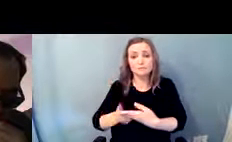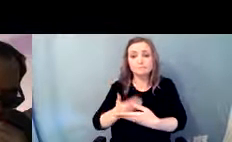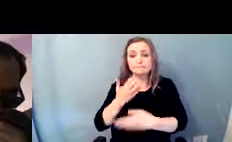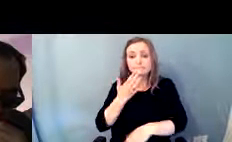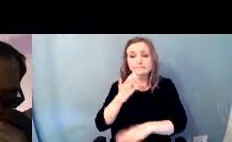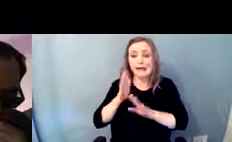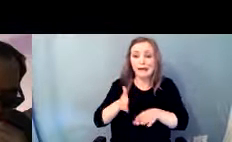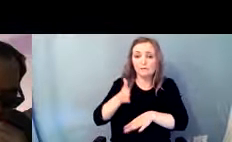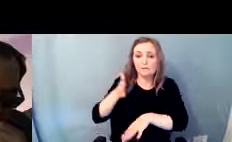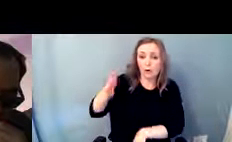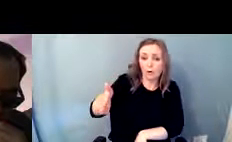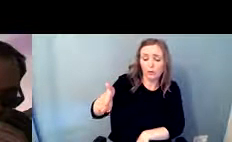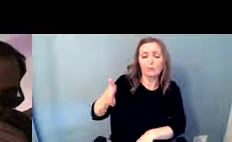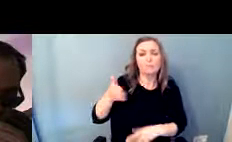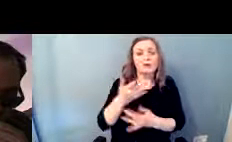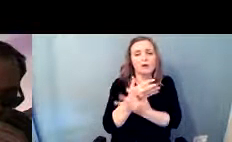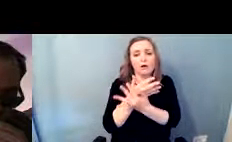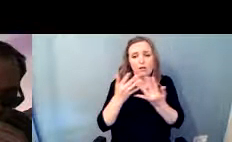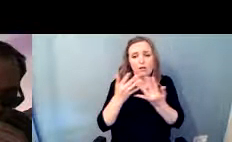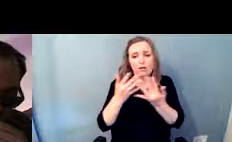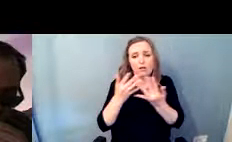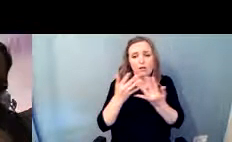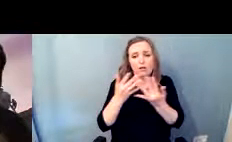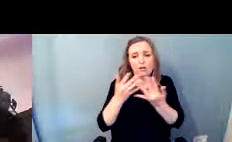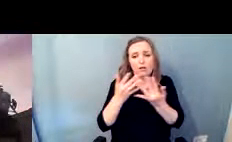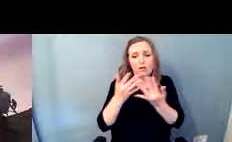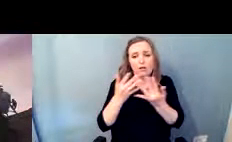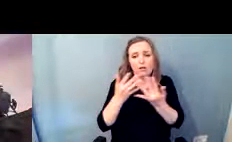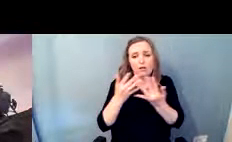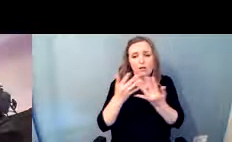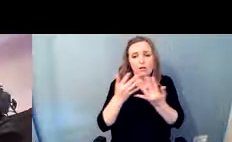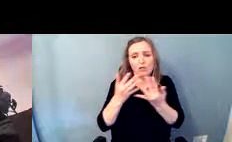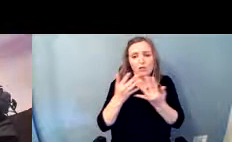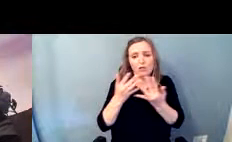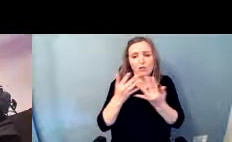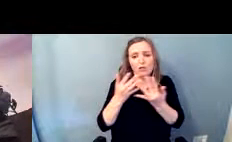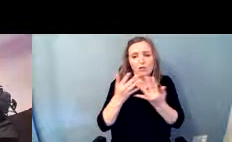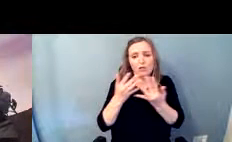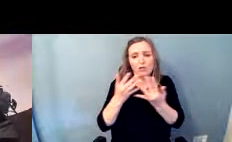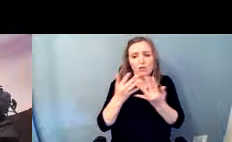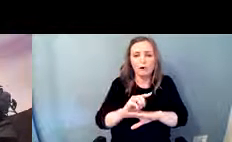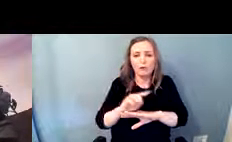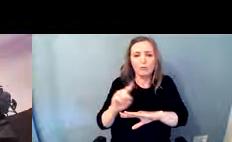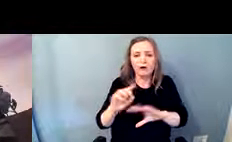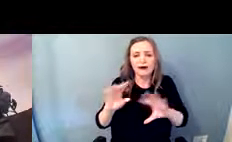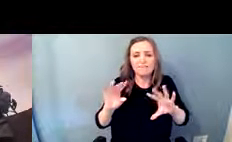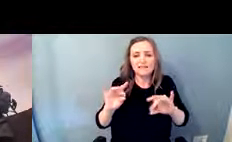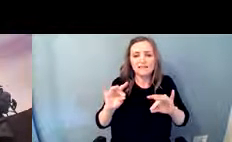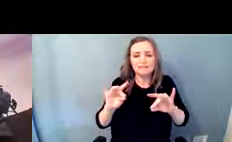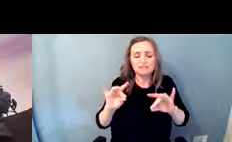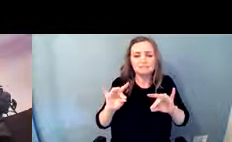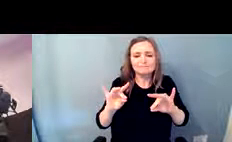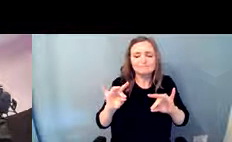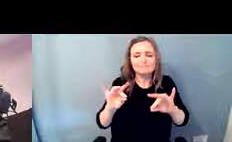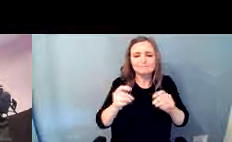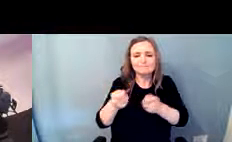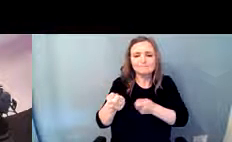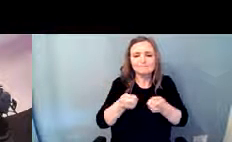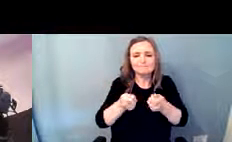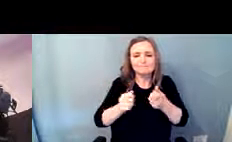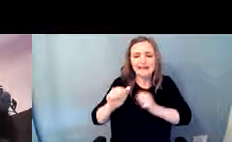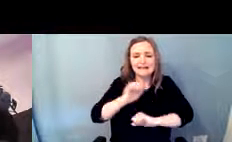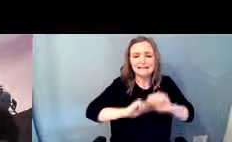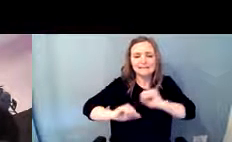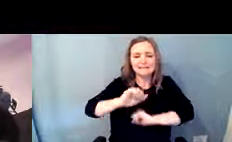There were a lot of procedures that they had to put in place in terms of cleaning. And there was a huge pressure on beds